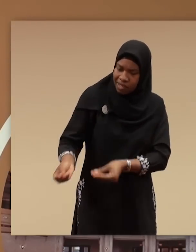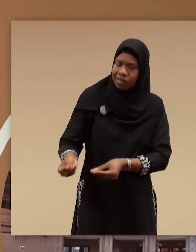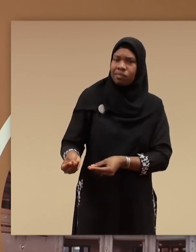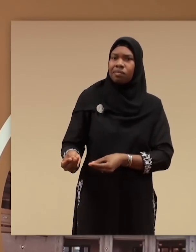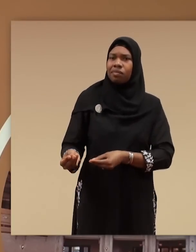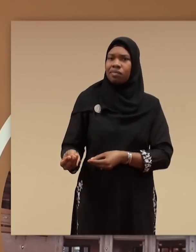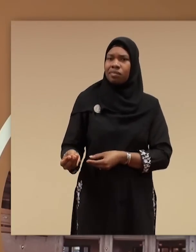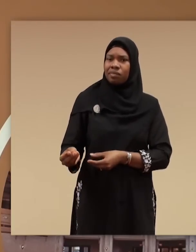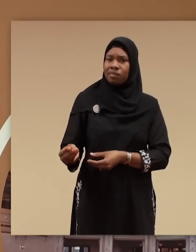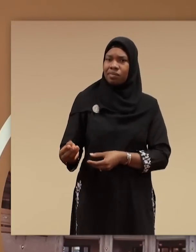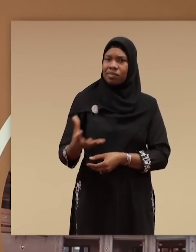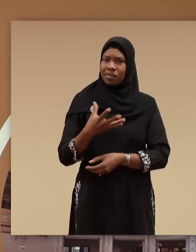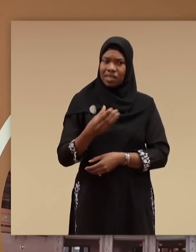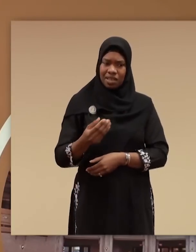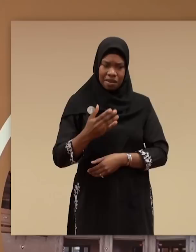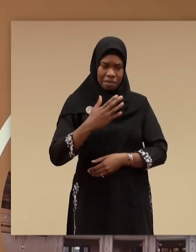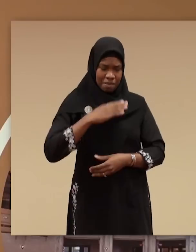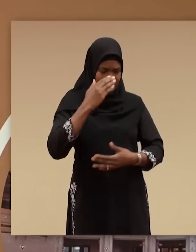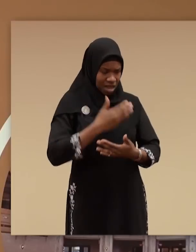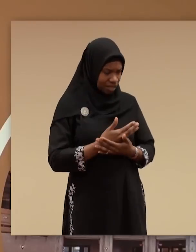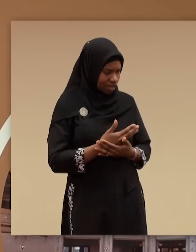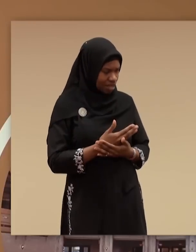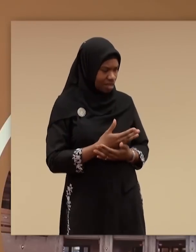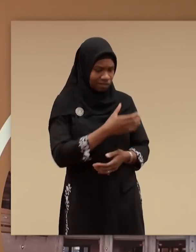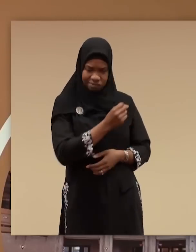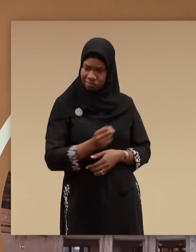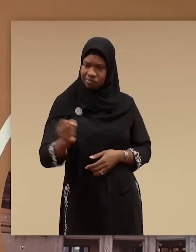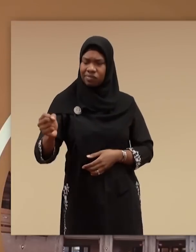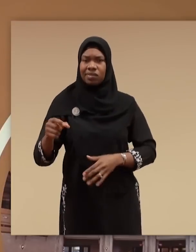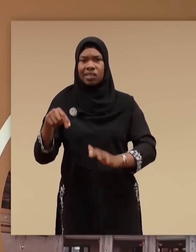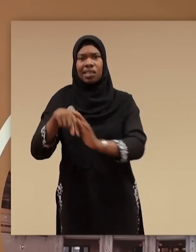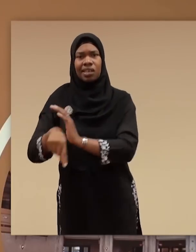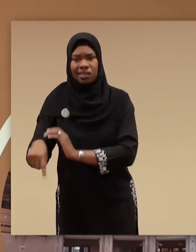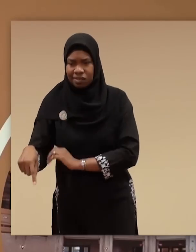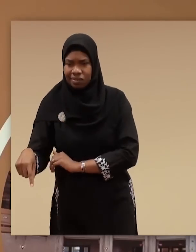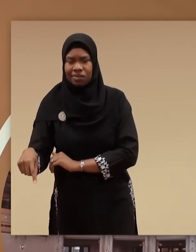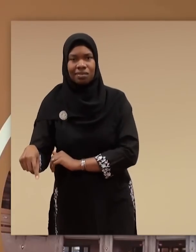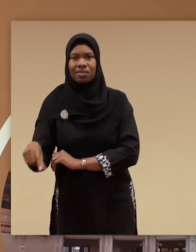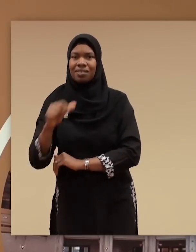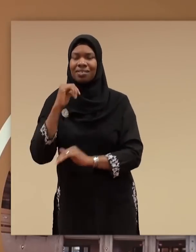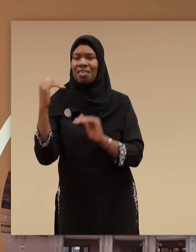him? This is not fair. So he rejected that silly proposal.